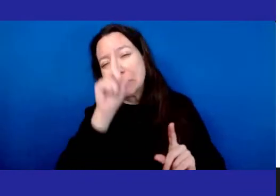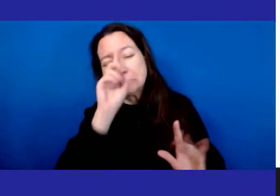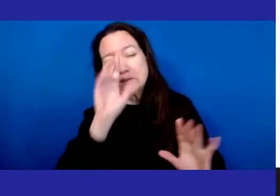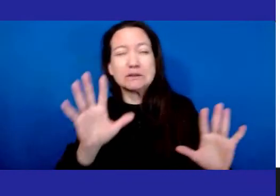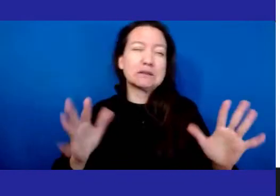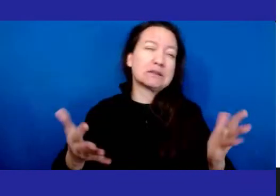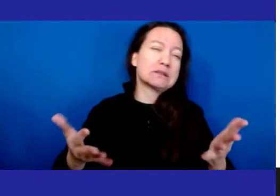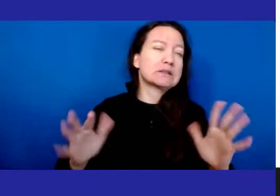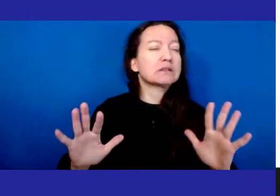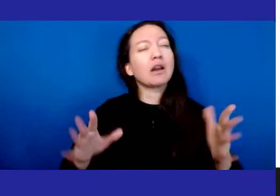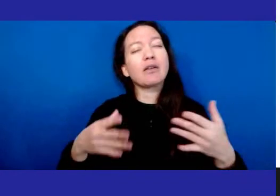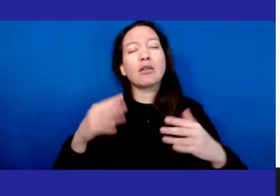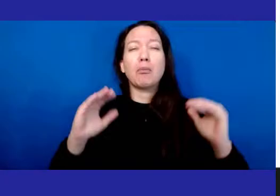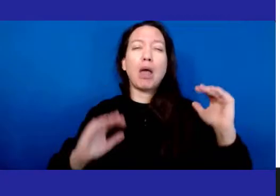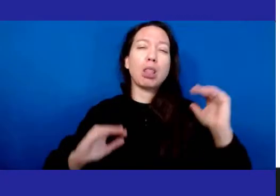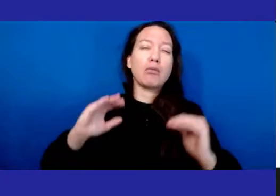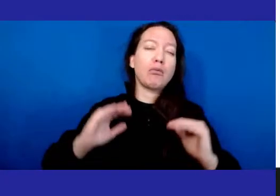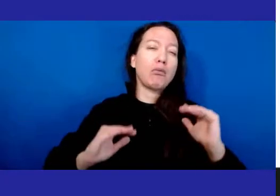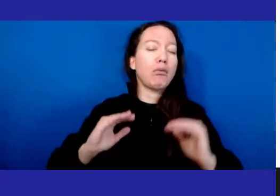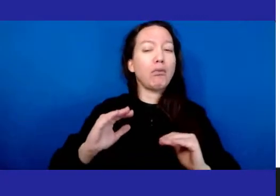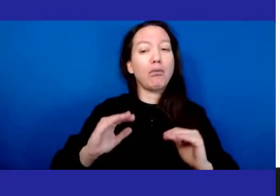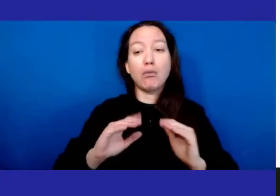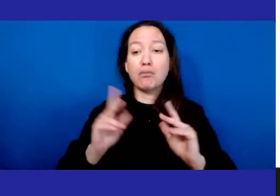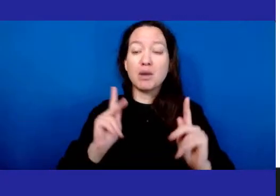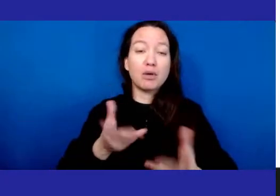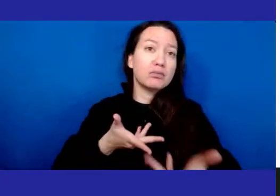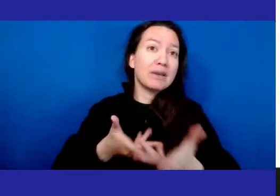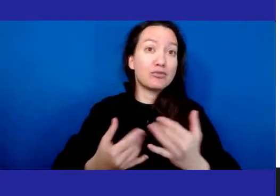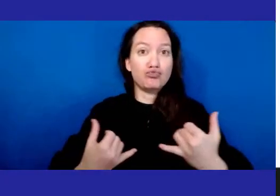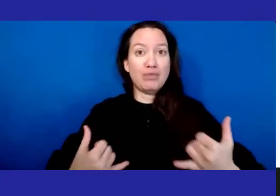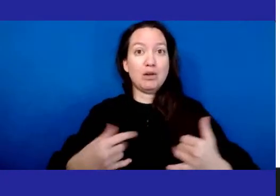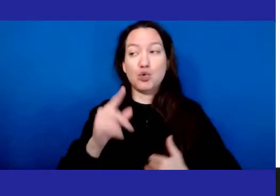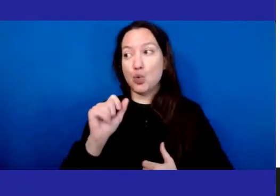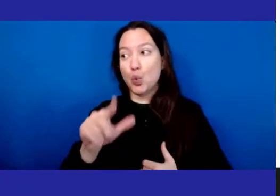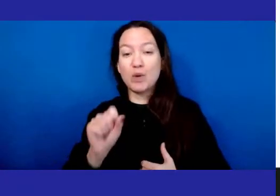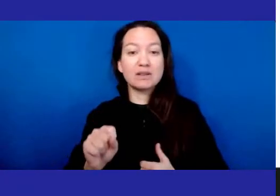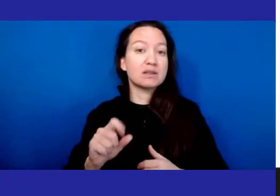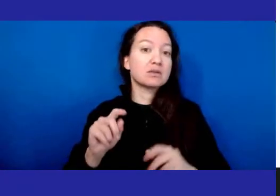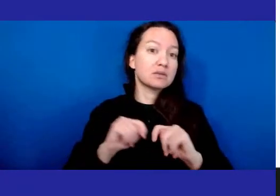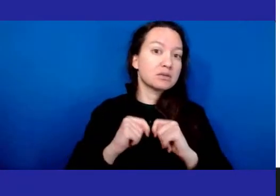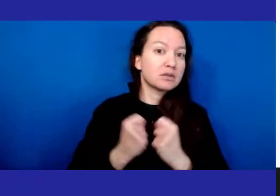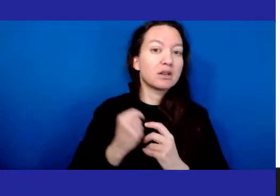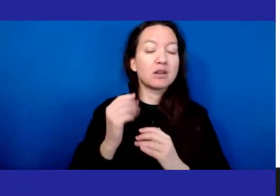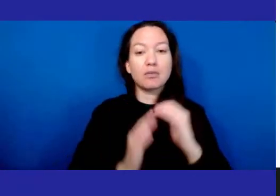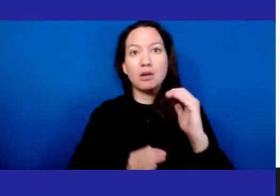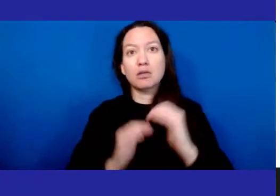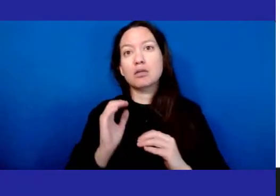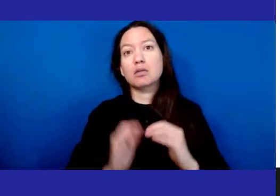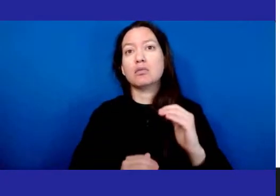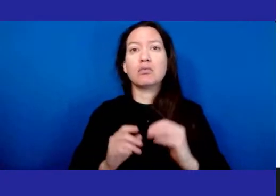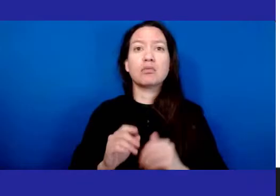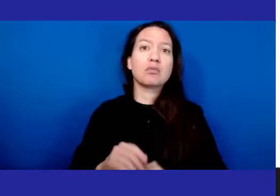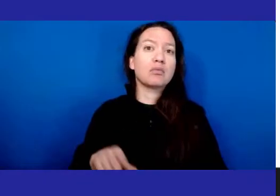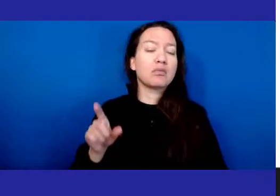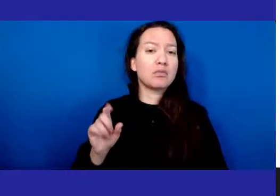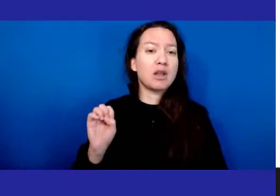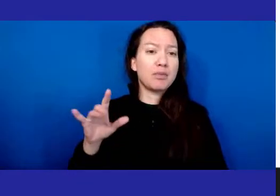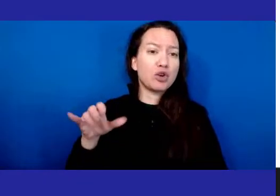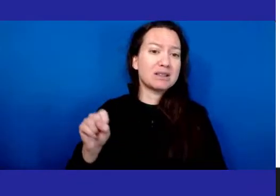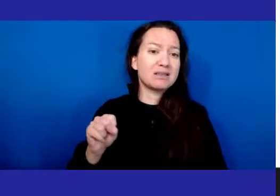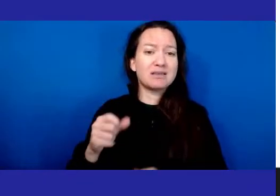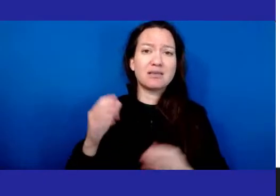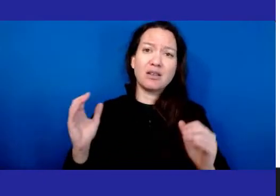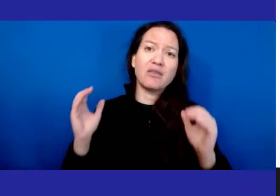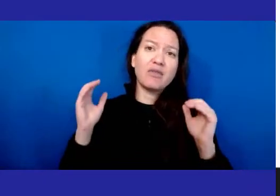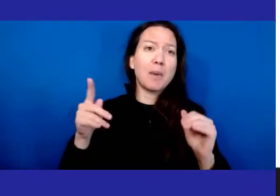that balance point between how people are engaging us now with the tools the teams have built out. Like Elmhurst has a very advanced system doing pools